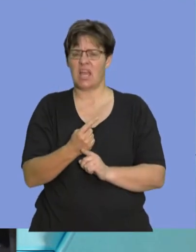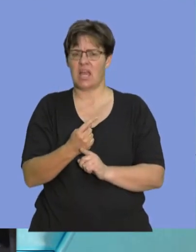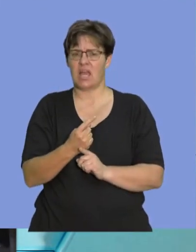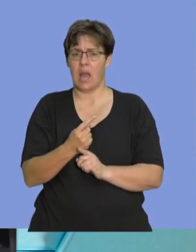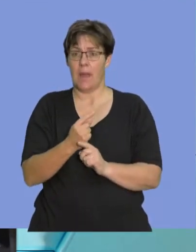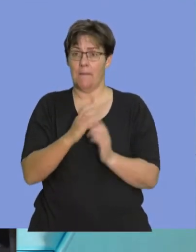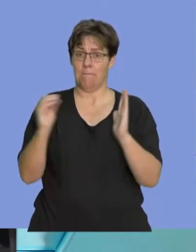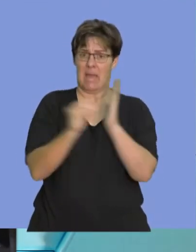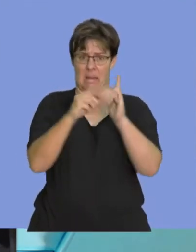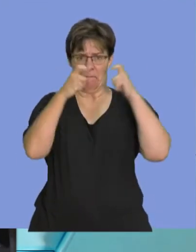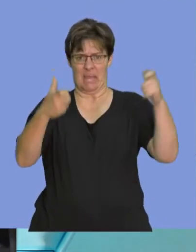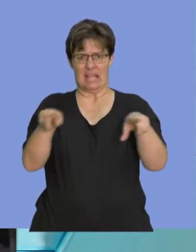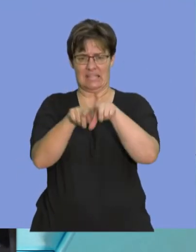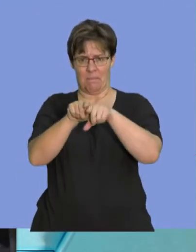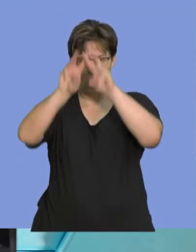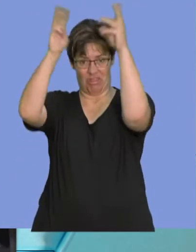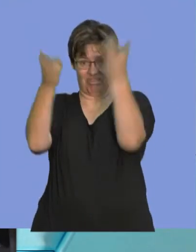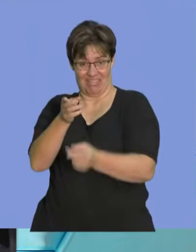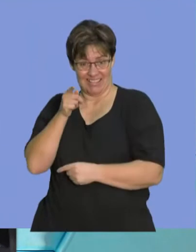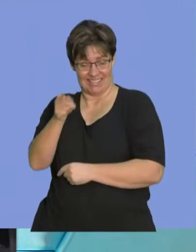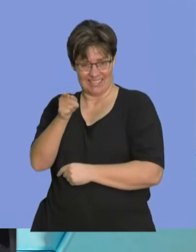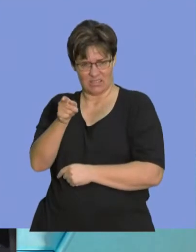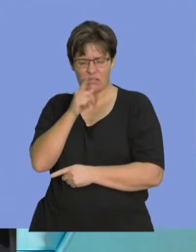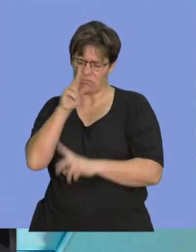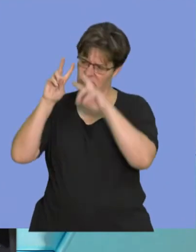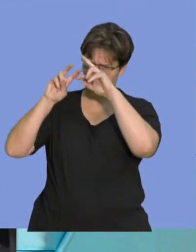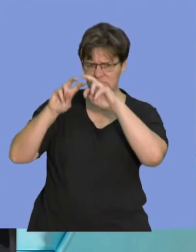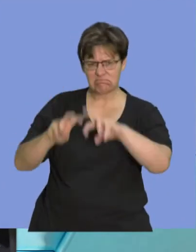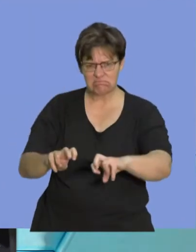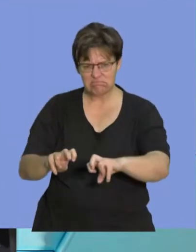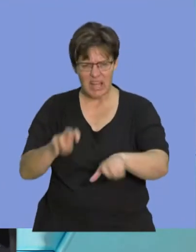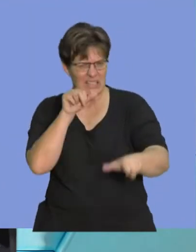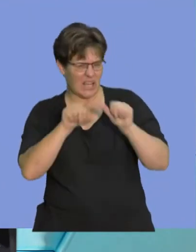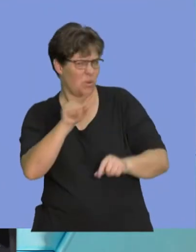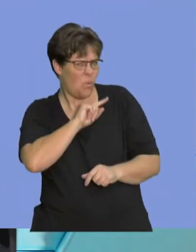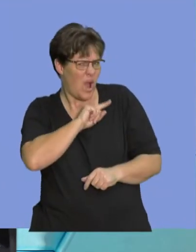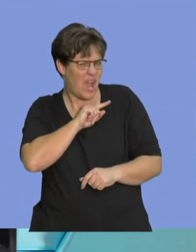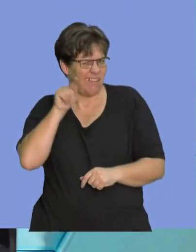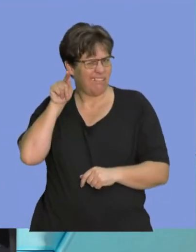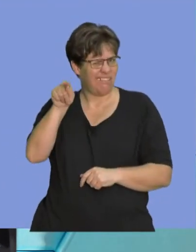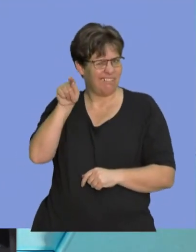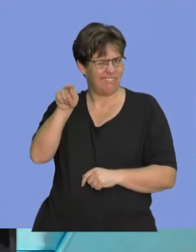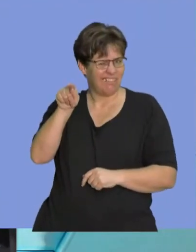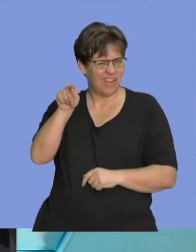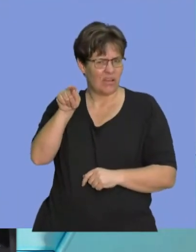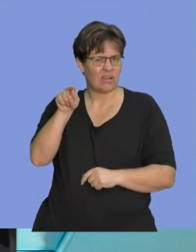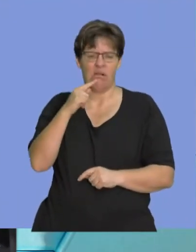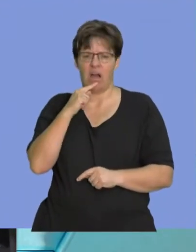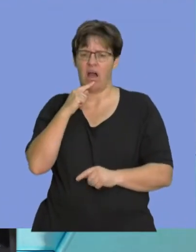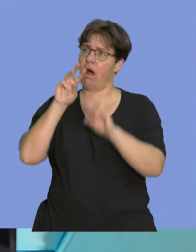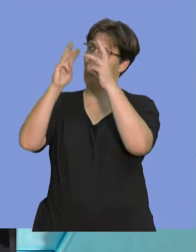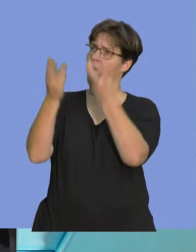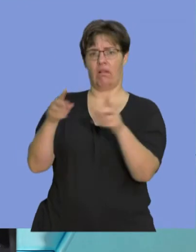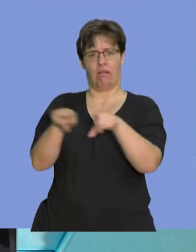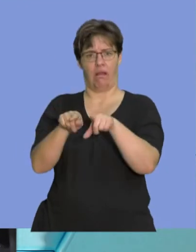magnet, and we want to explore, the thinking behind that and the science as to why exactly would we want to, describe the